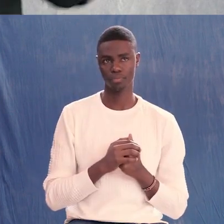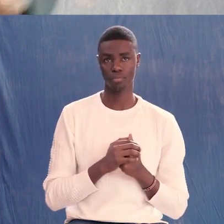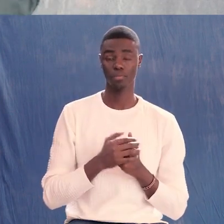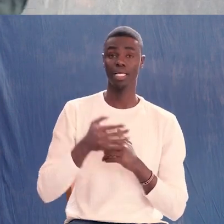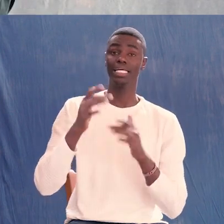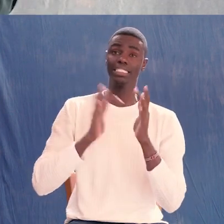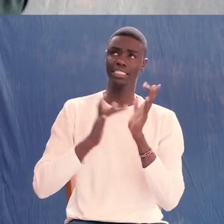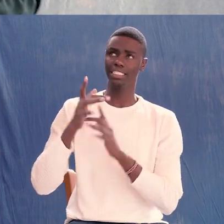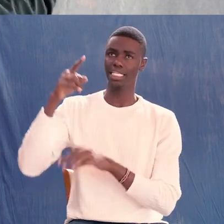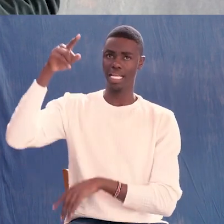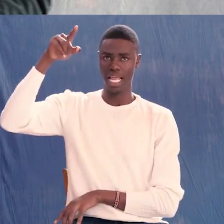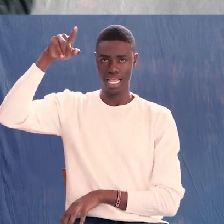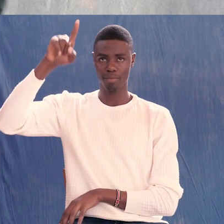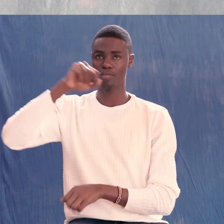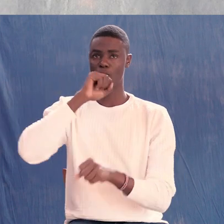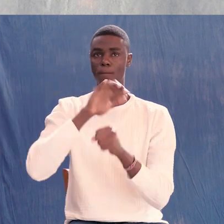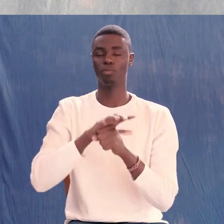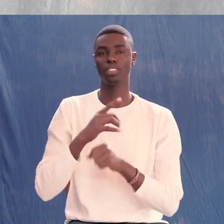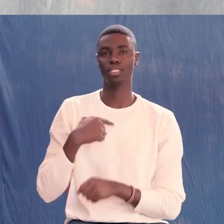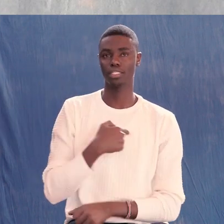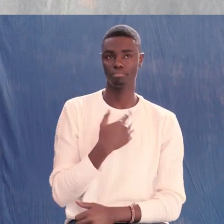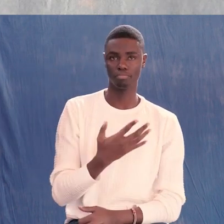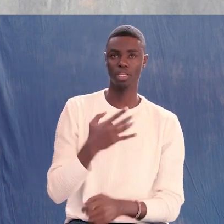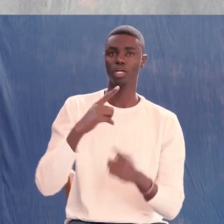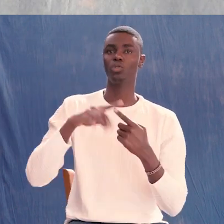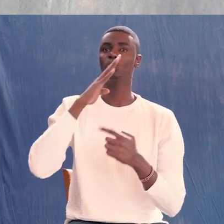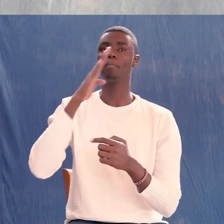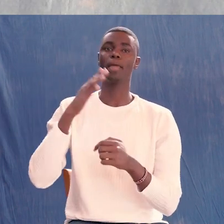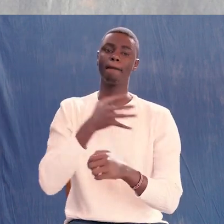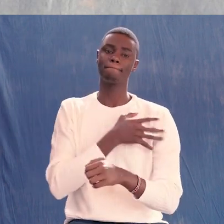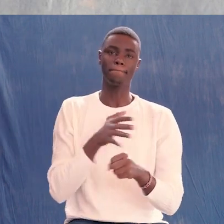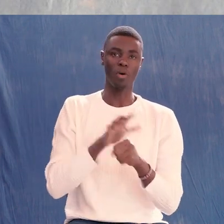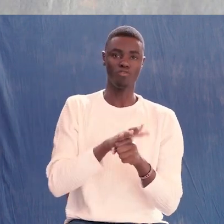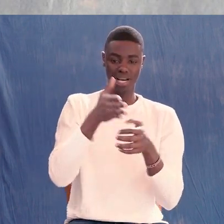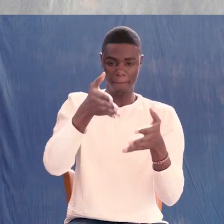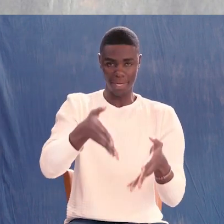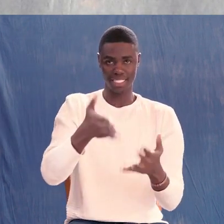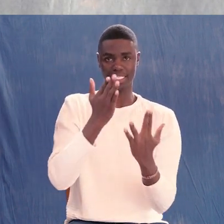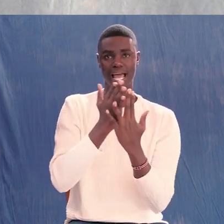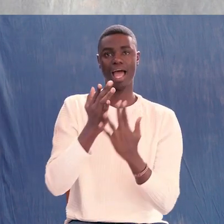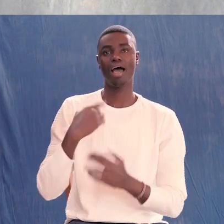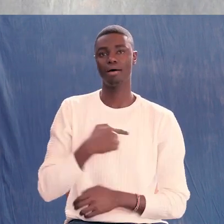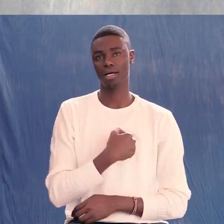Jesus himself promises to be powerfully present among us.